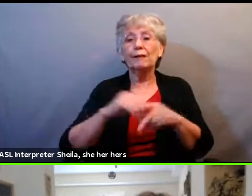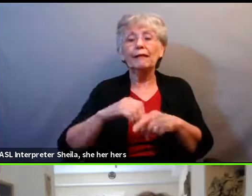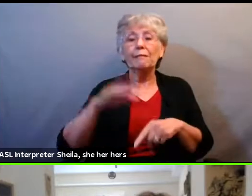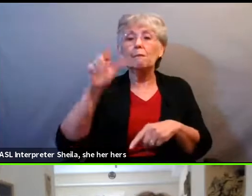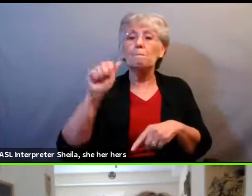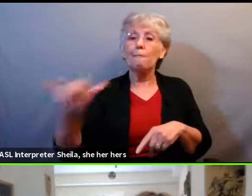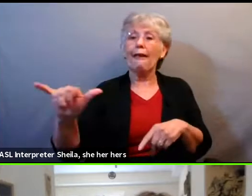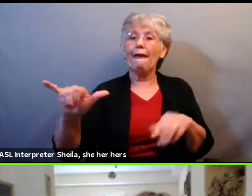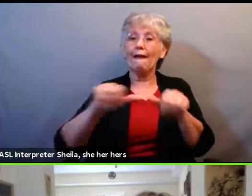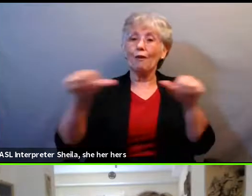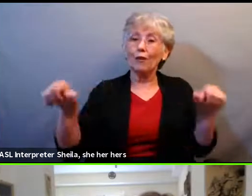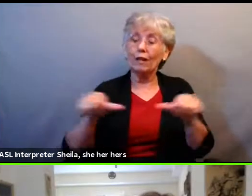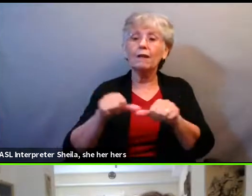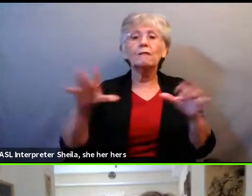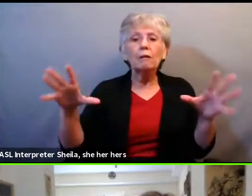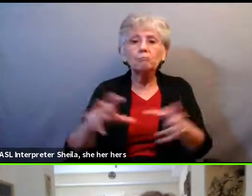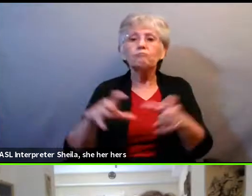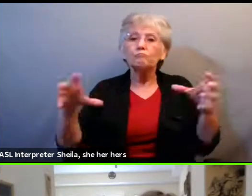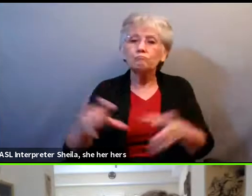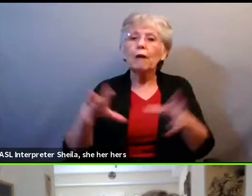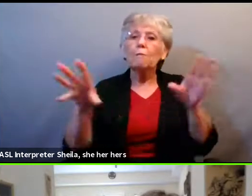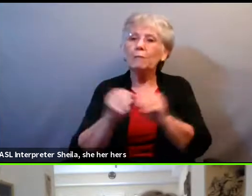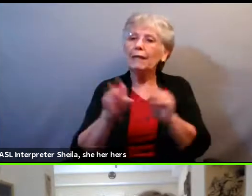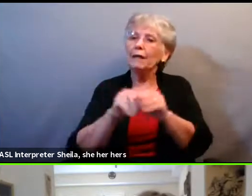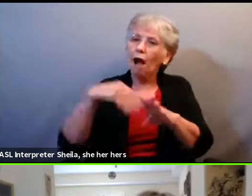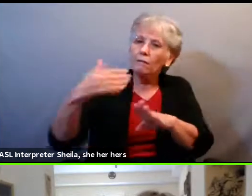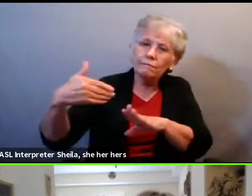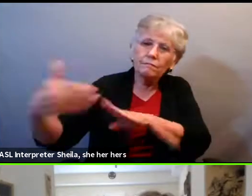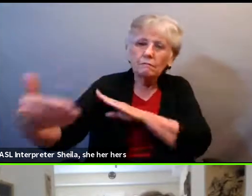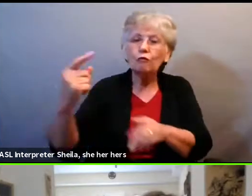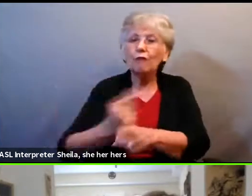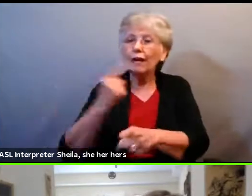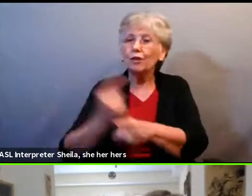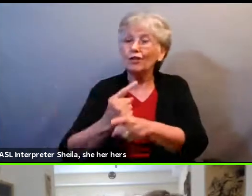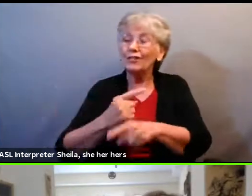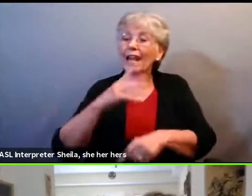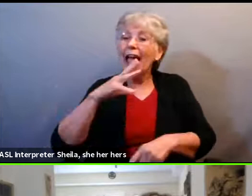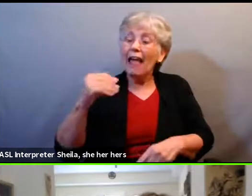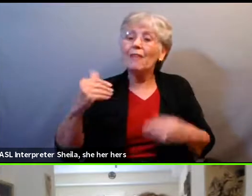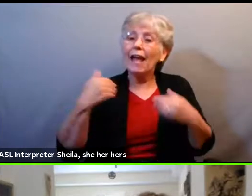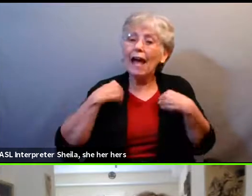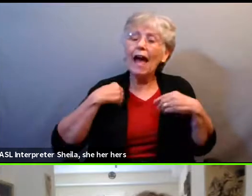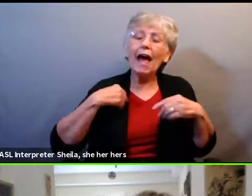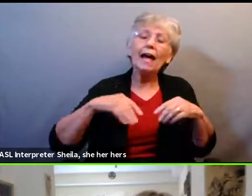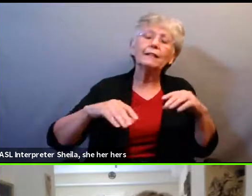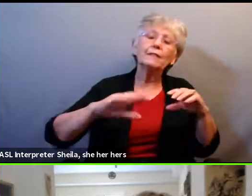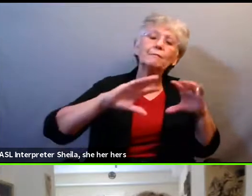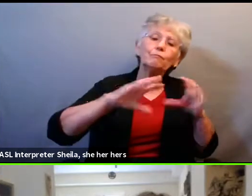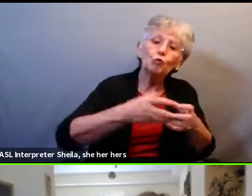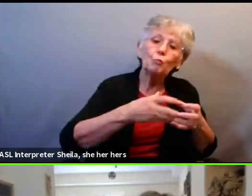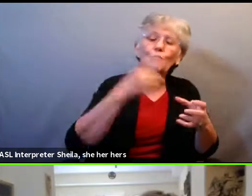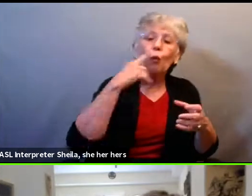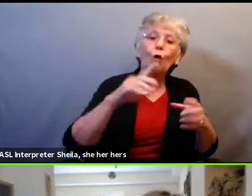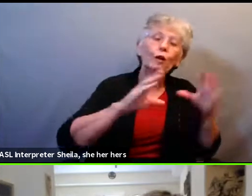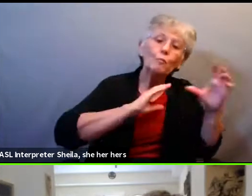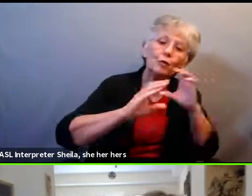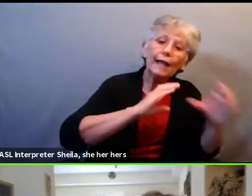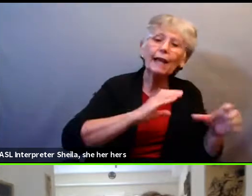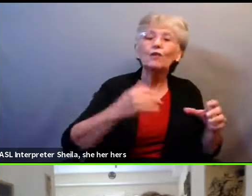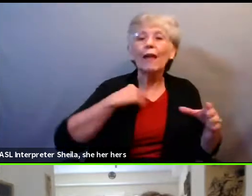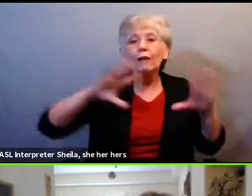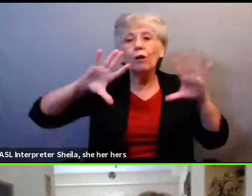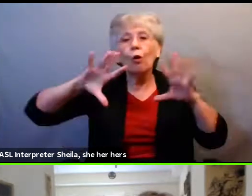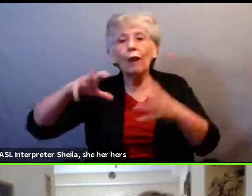on a regular basis. There were committees to organize like communication and coalition, and there was a big rally